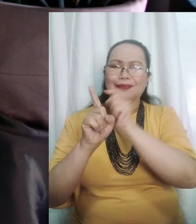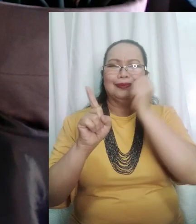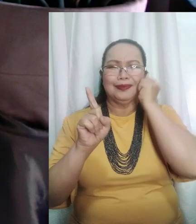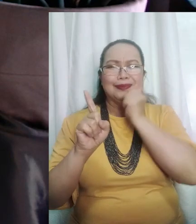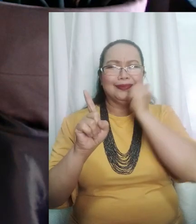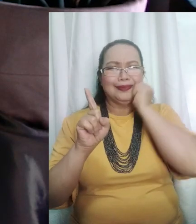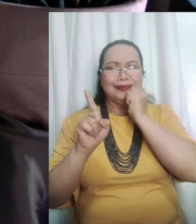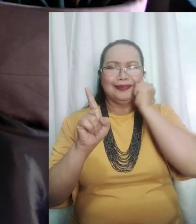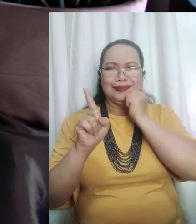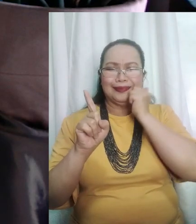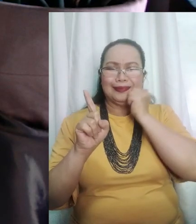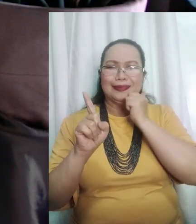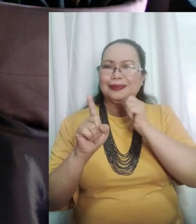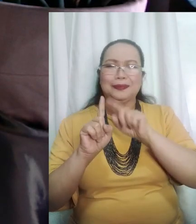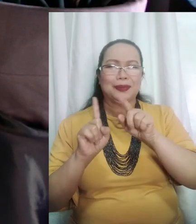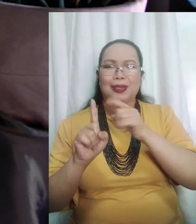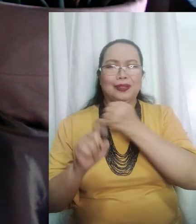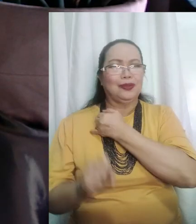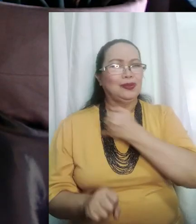her.